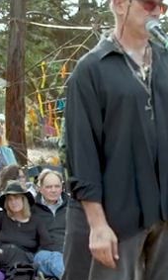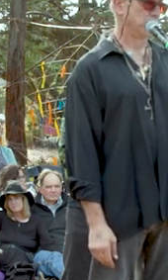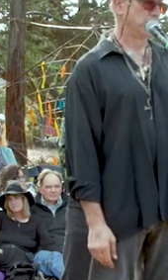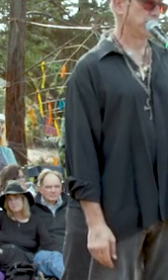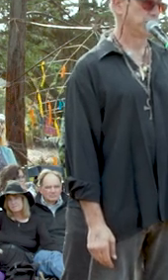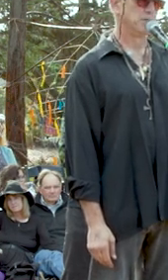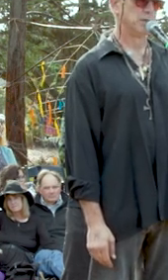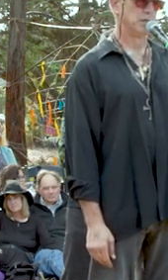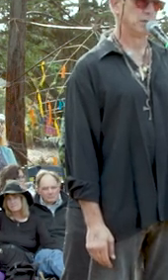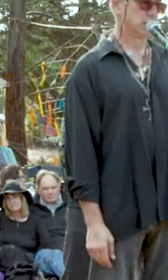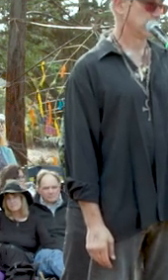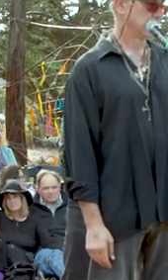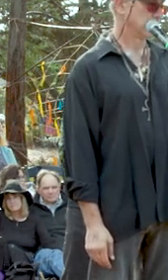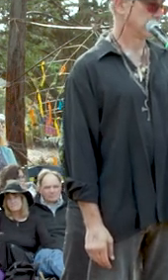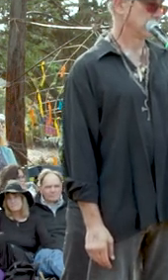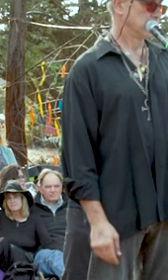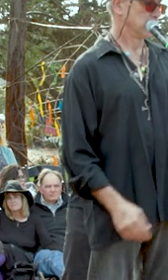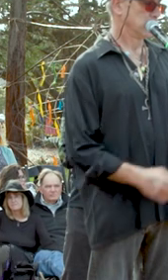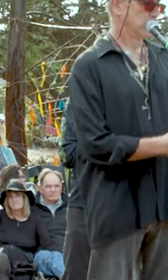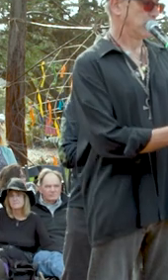Marvin W. Friedman,